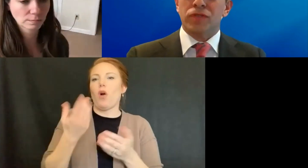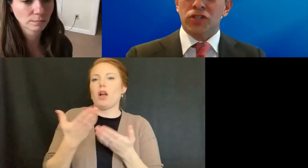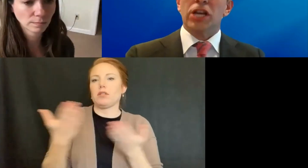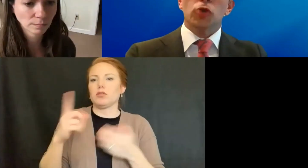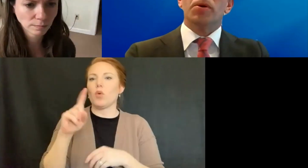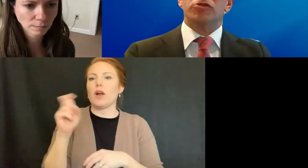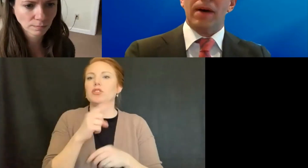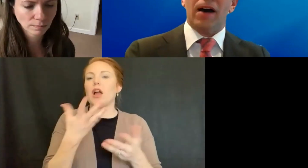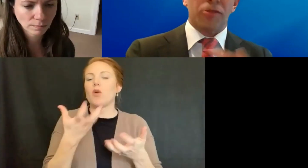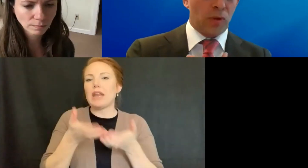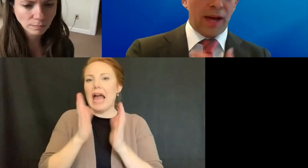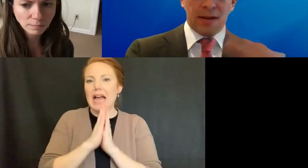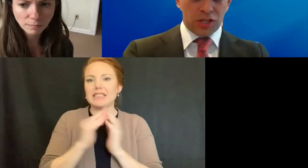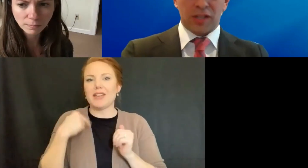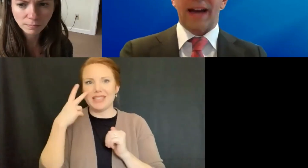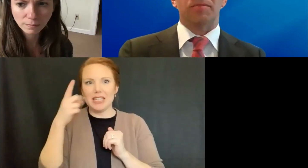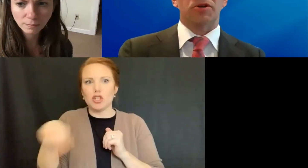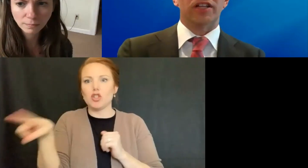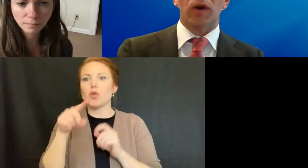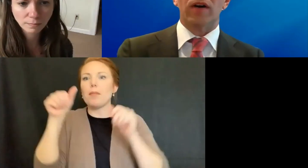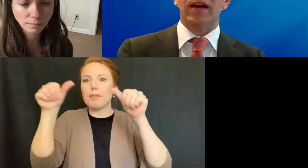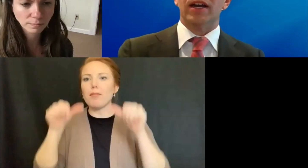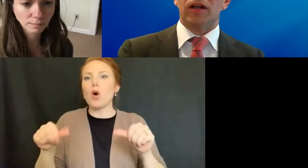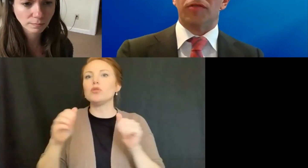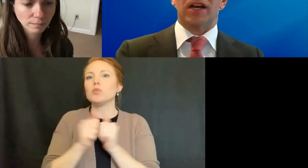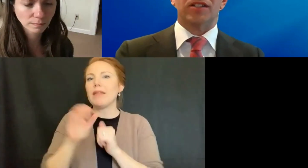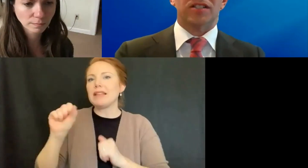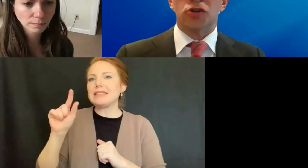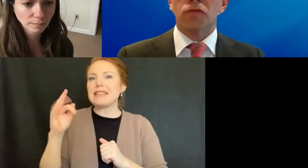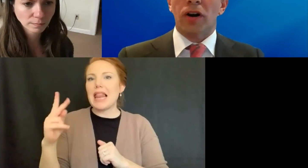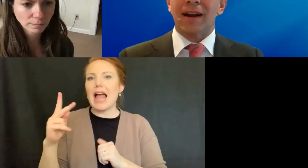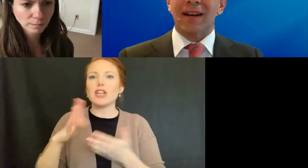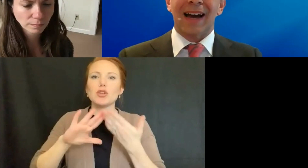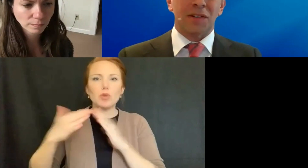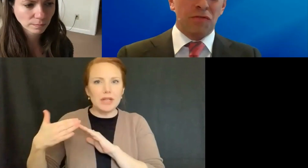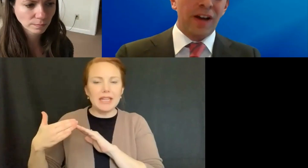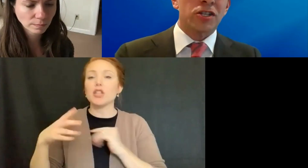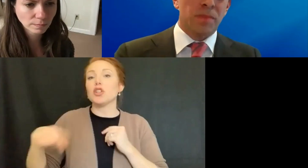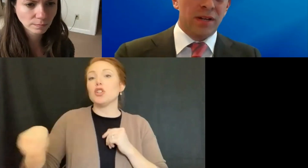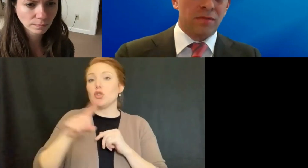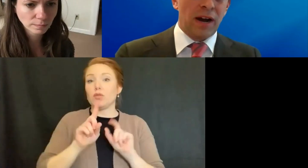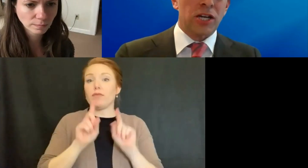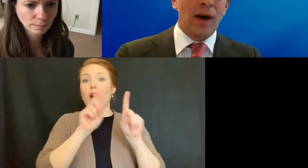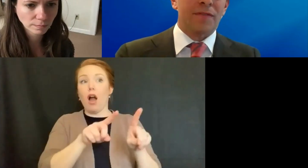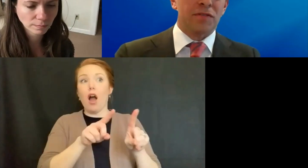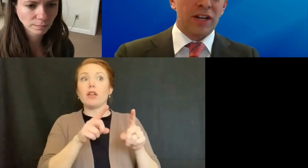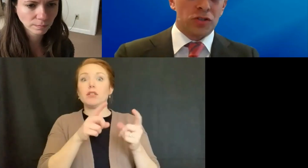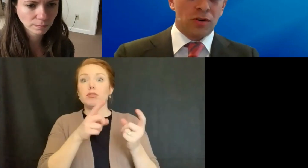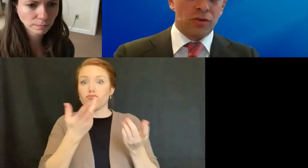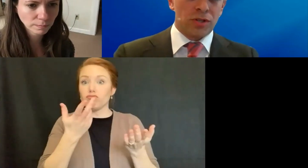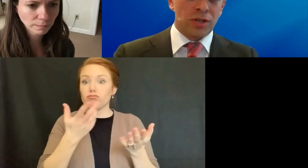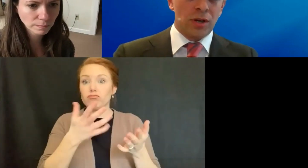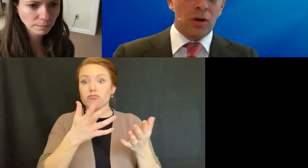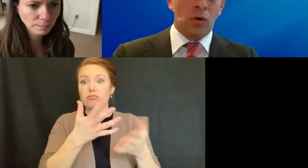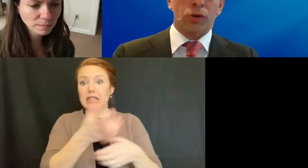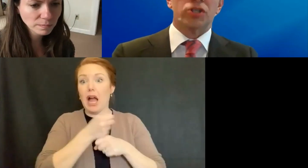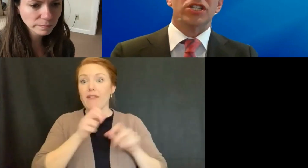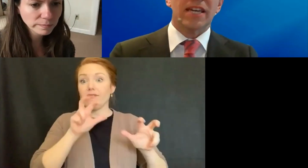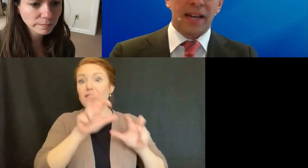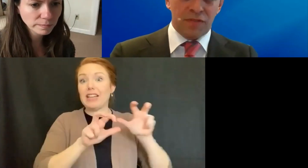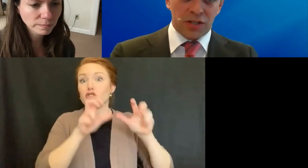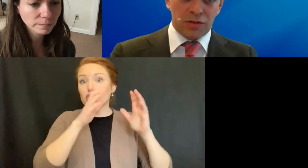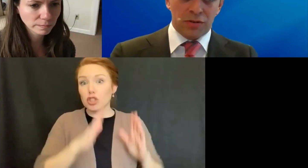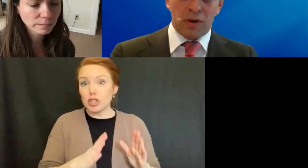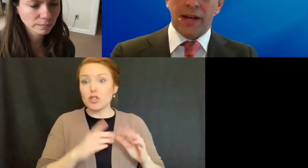that I've seen you post about through like the Slack community that we're in and other things is that you've gone out and gotten investment, right? You have investors or